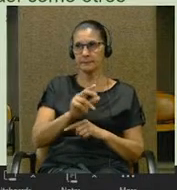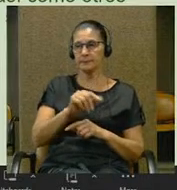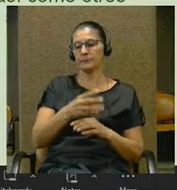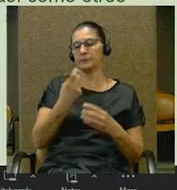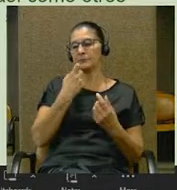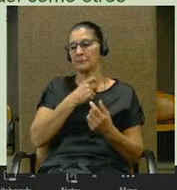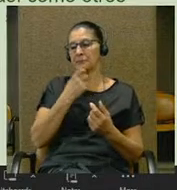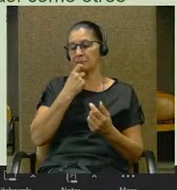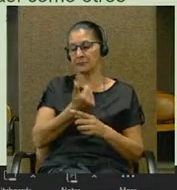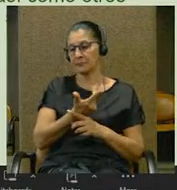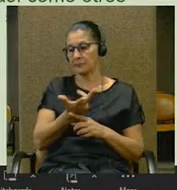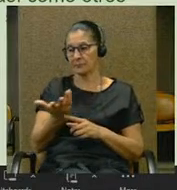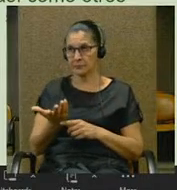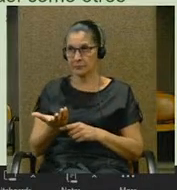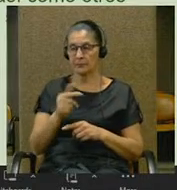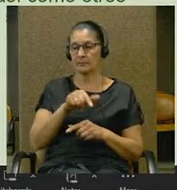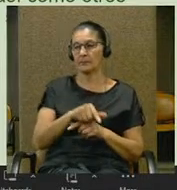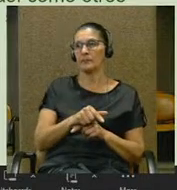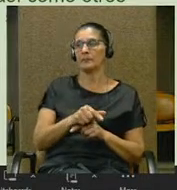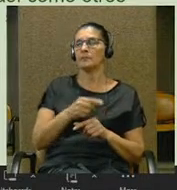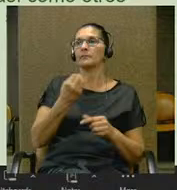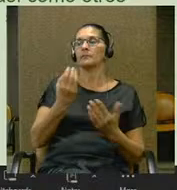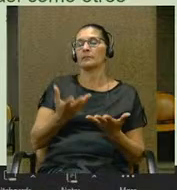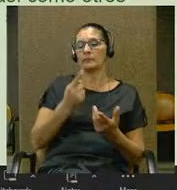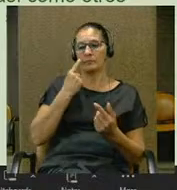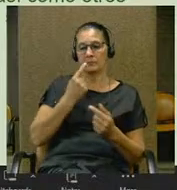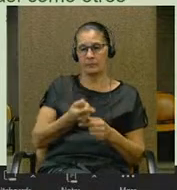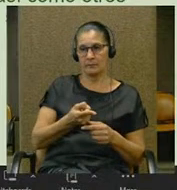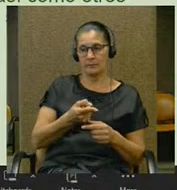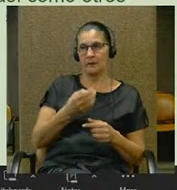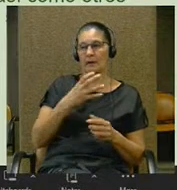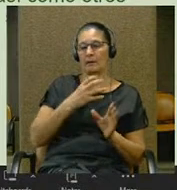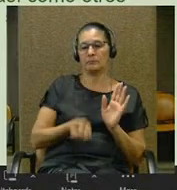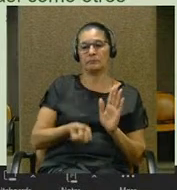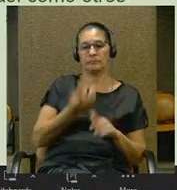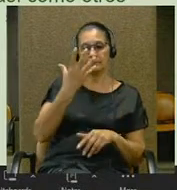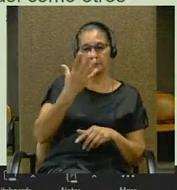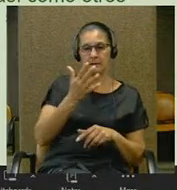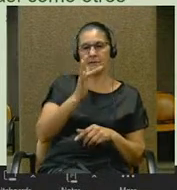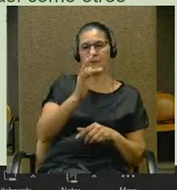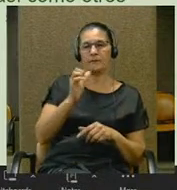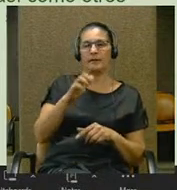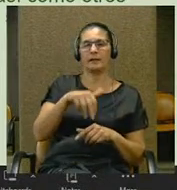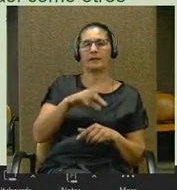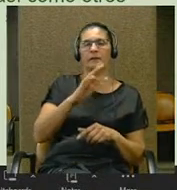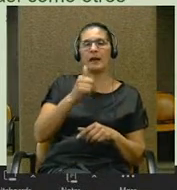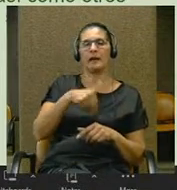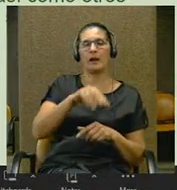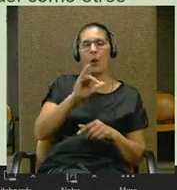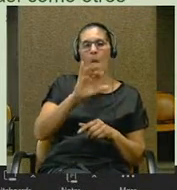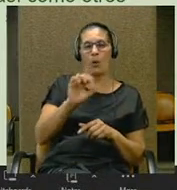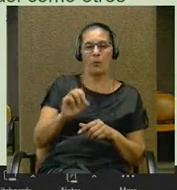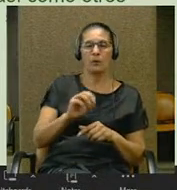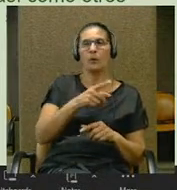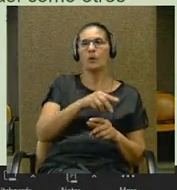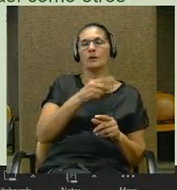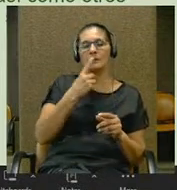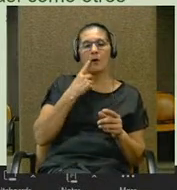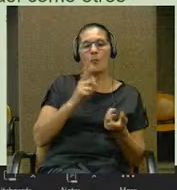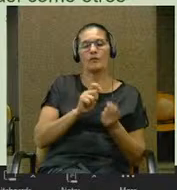of the lack of that substance in the European market, we can see the emergence of fentanyl